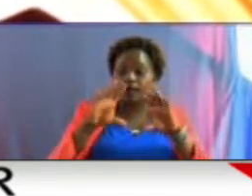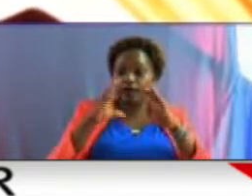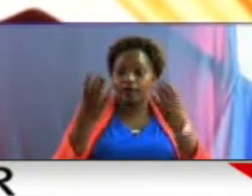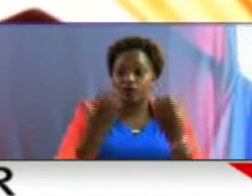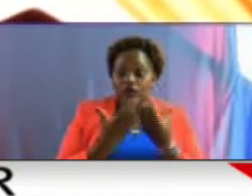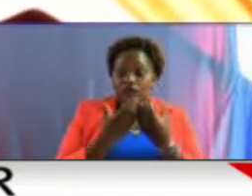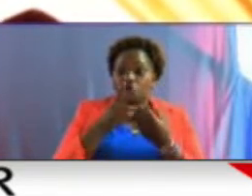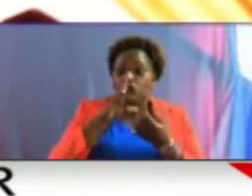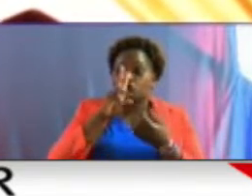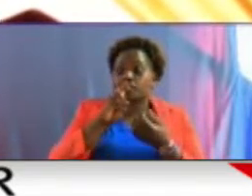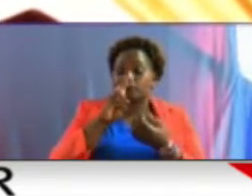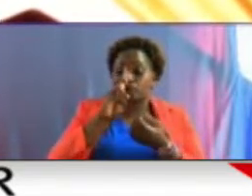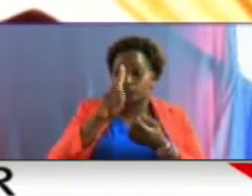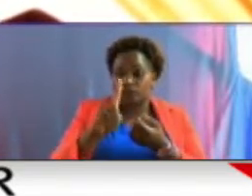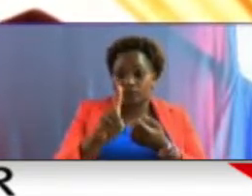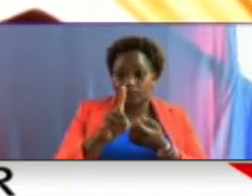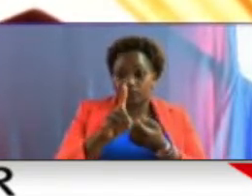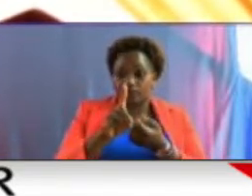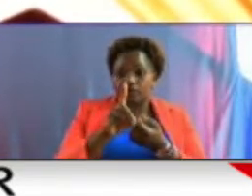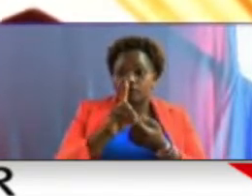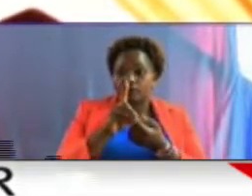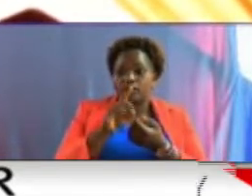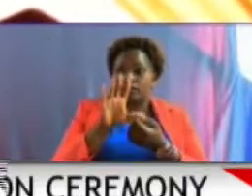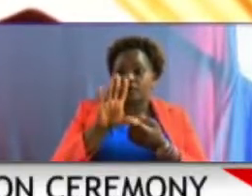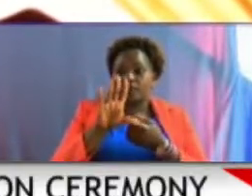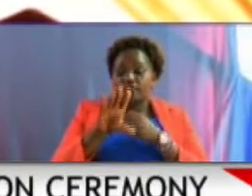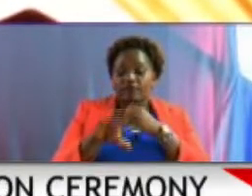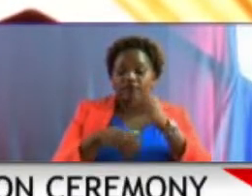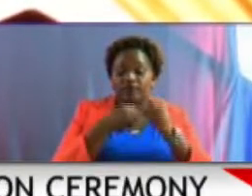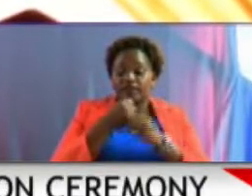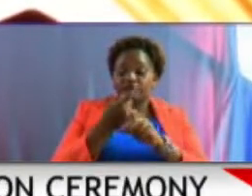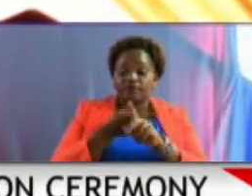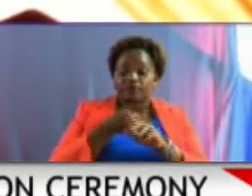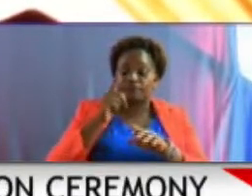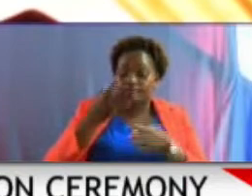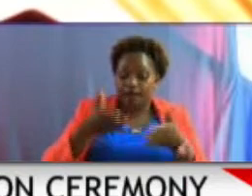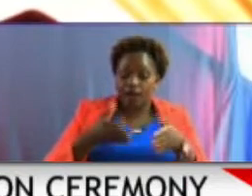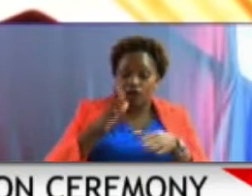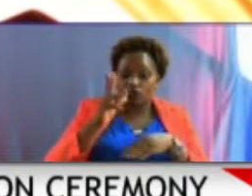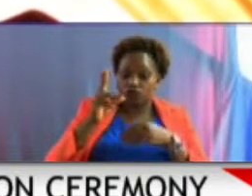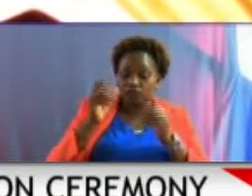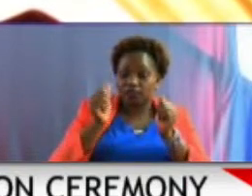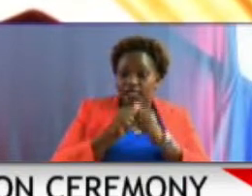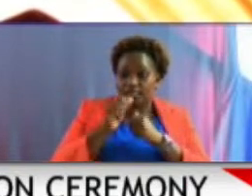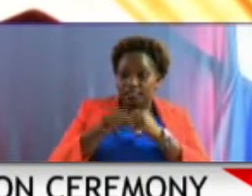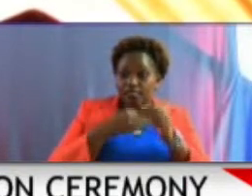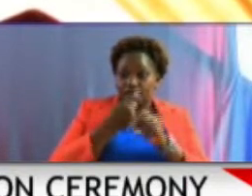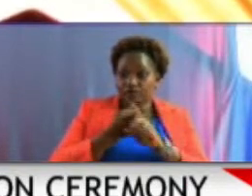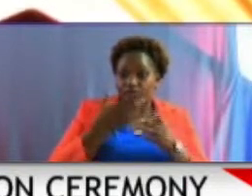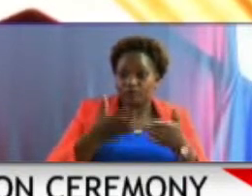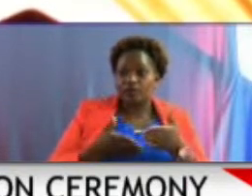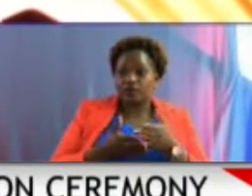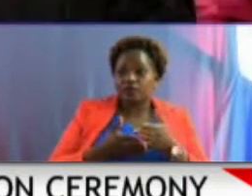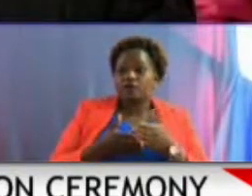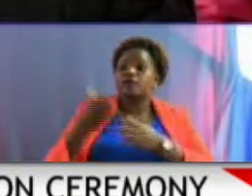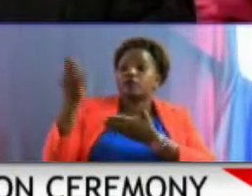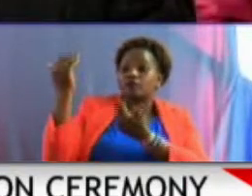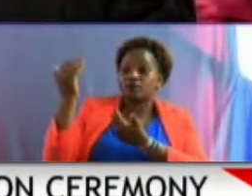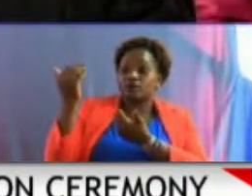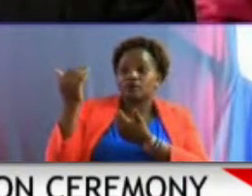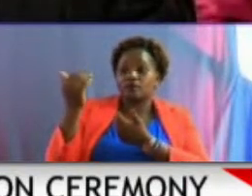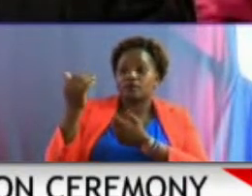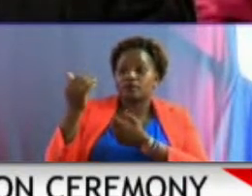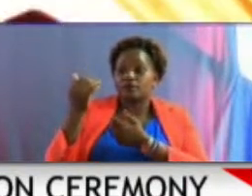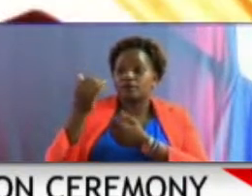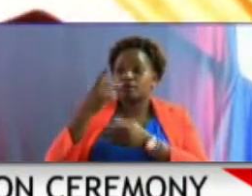of 2021, 5 years from now, 10 years from now, it is expected that you will be